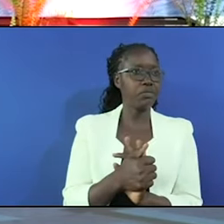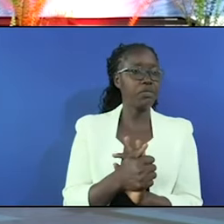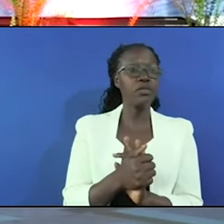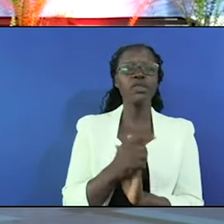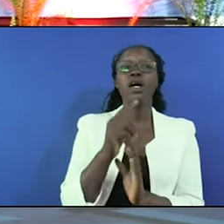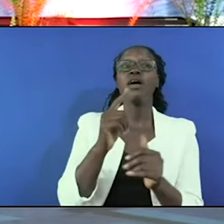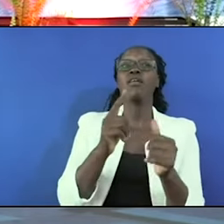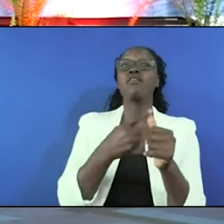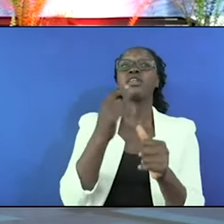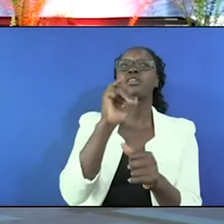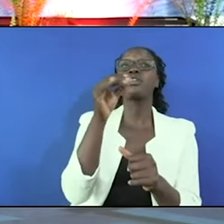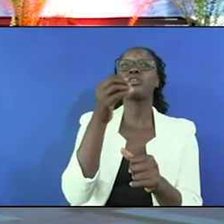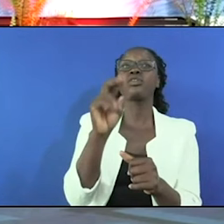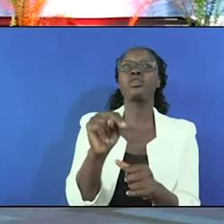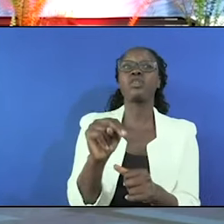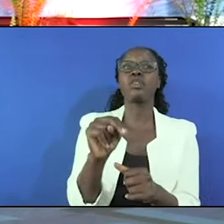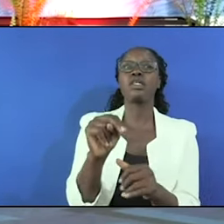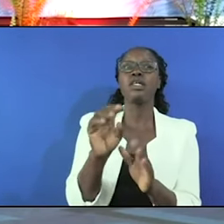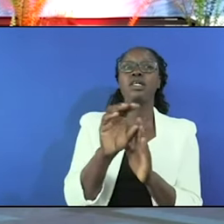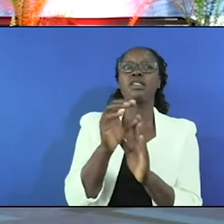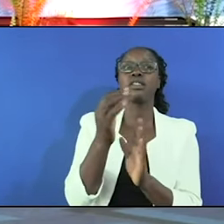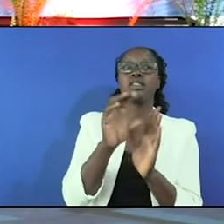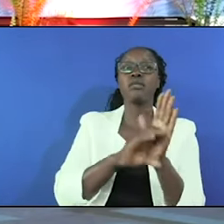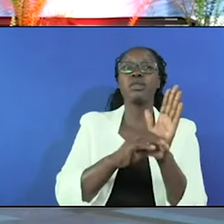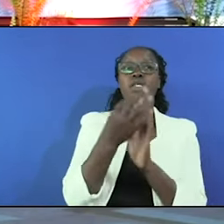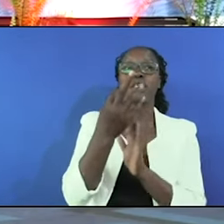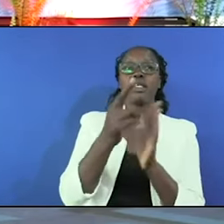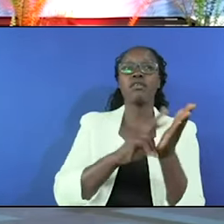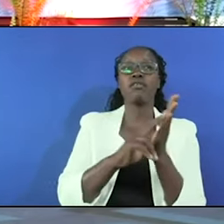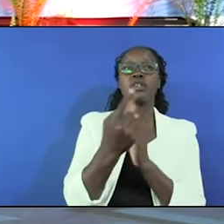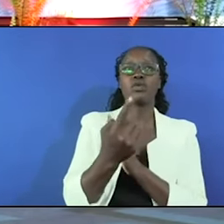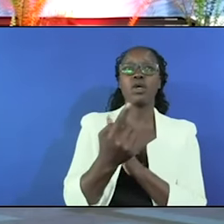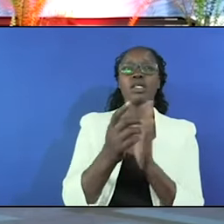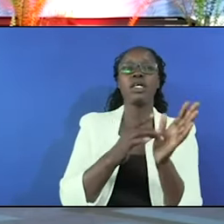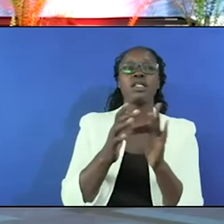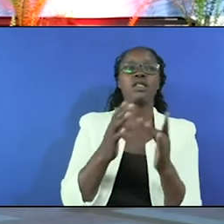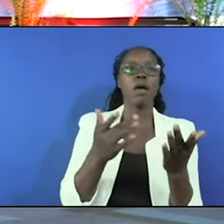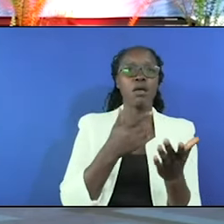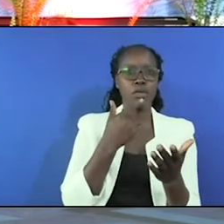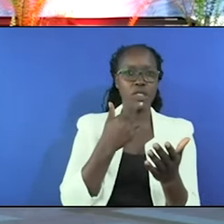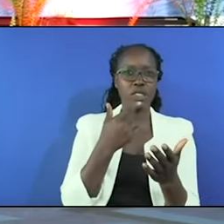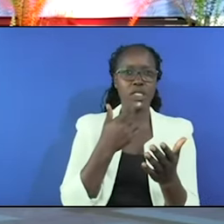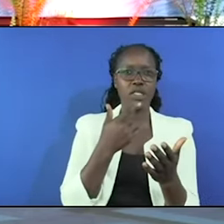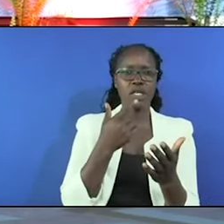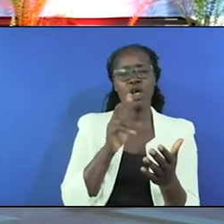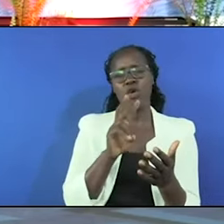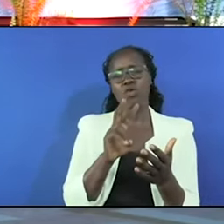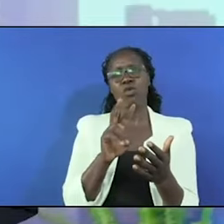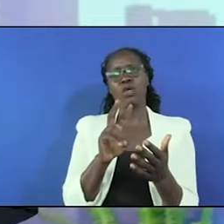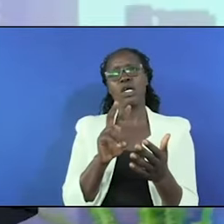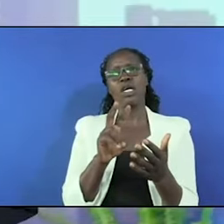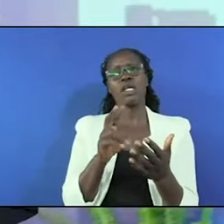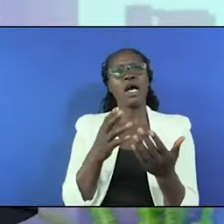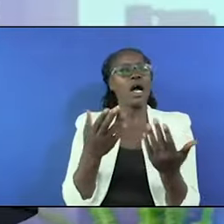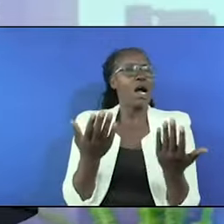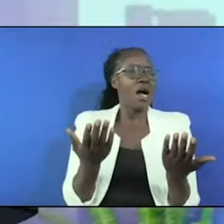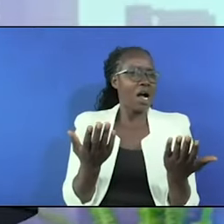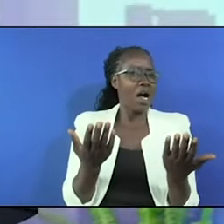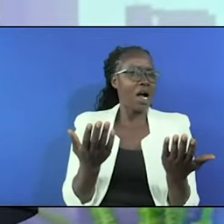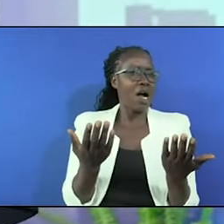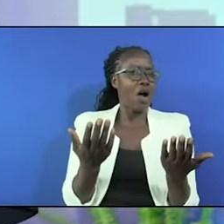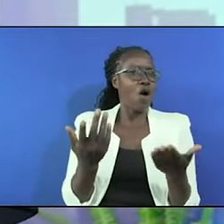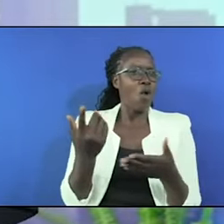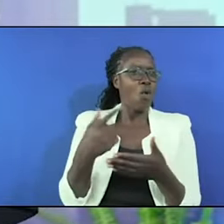1 John 3 verse 1, the Bible says, behold,